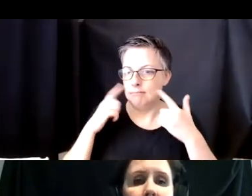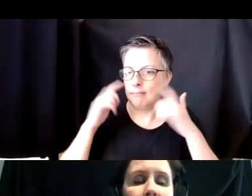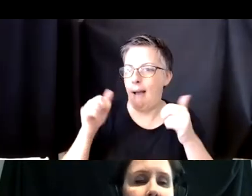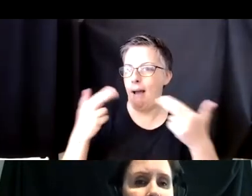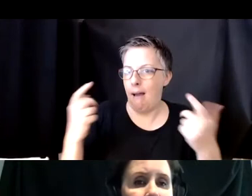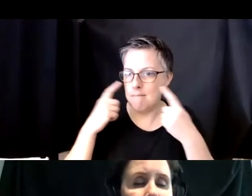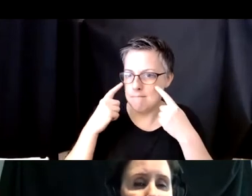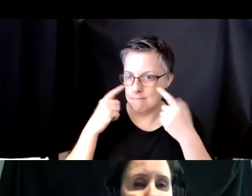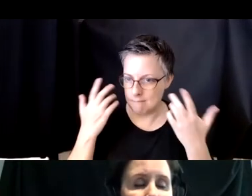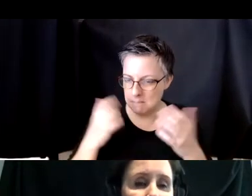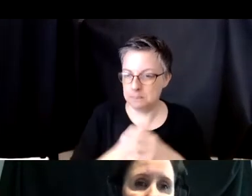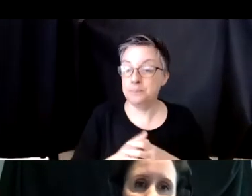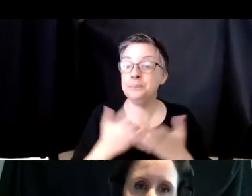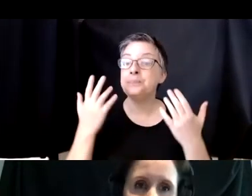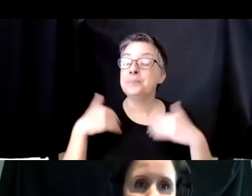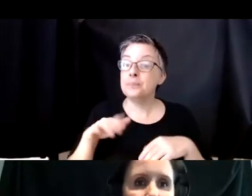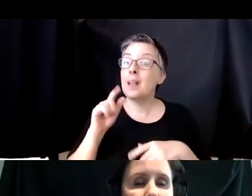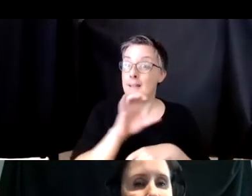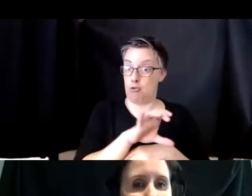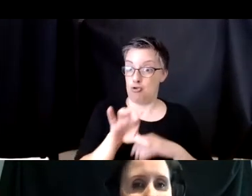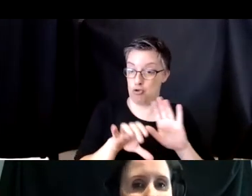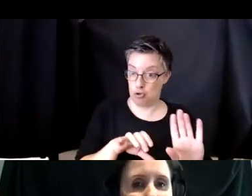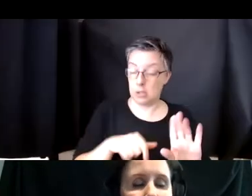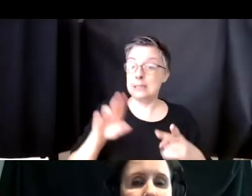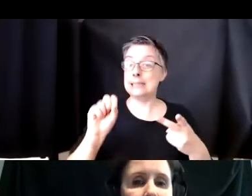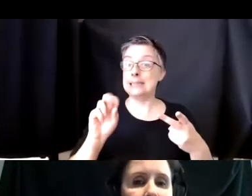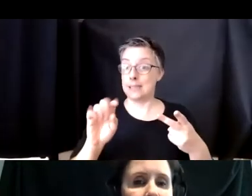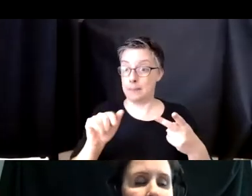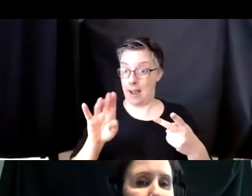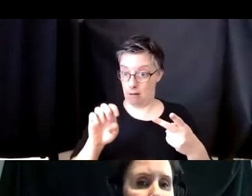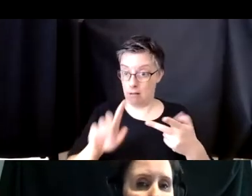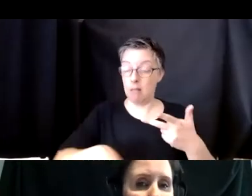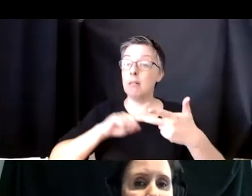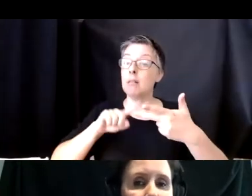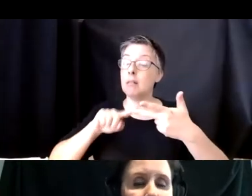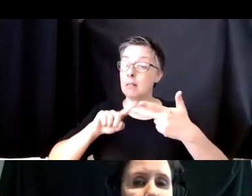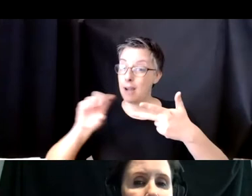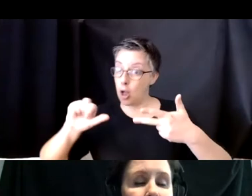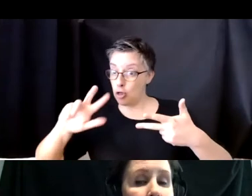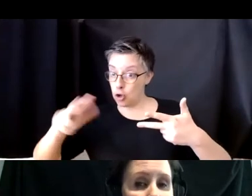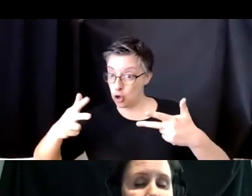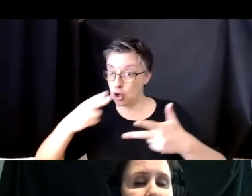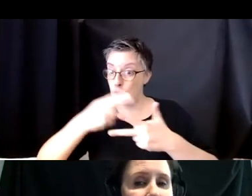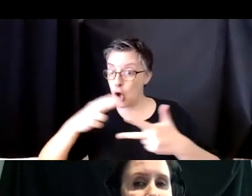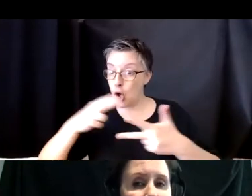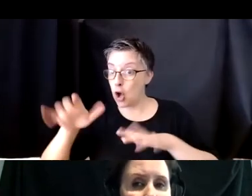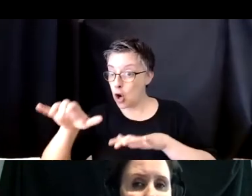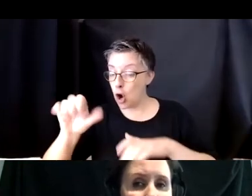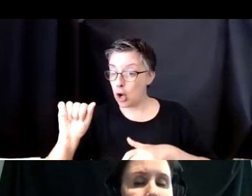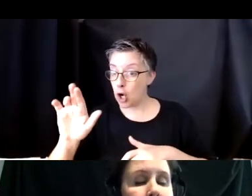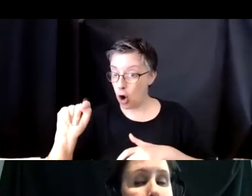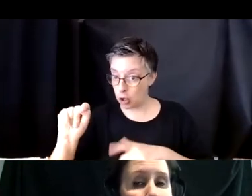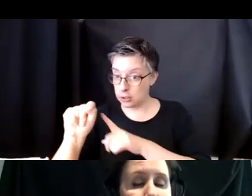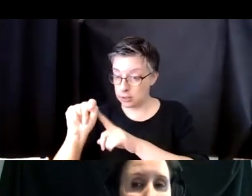So in addition to the terms of closed caption, subtitle, there is another type of captioning. It's called CART,